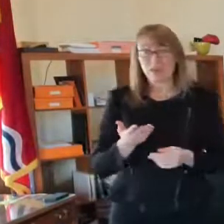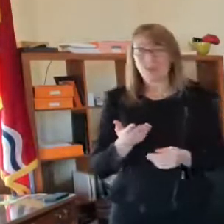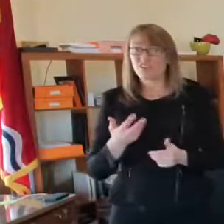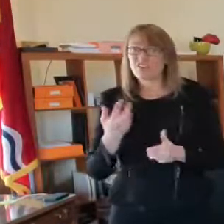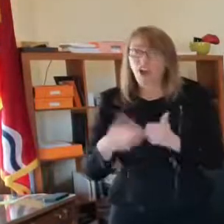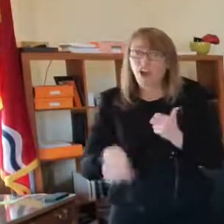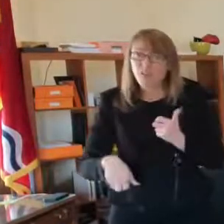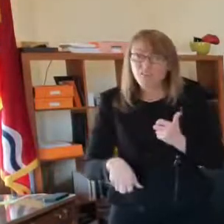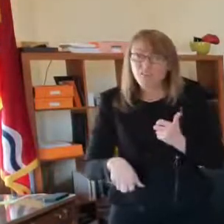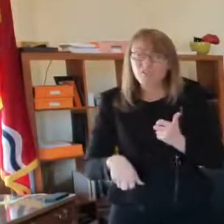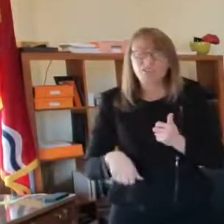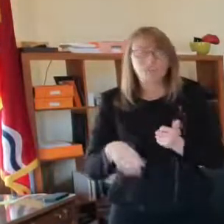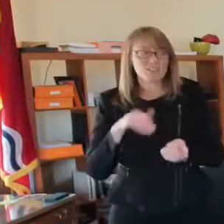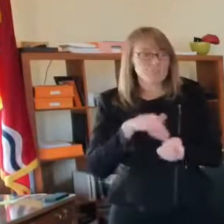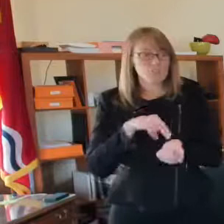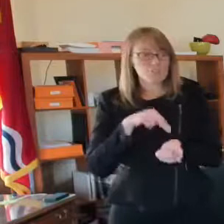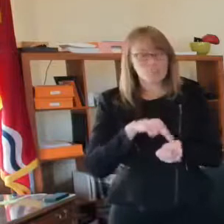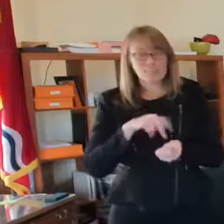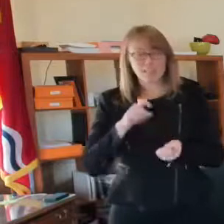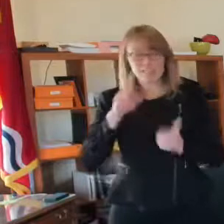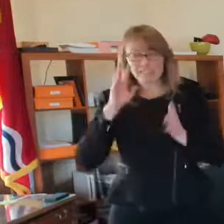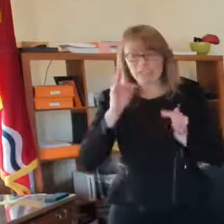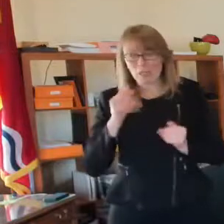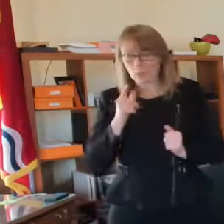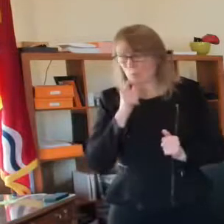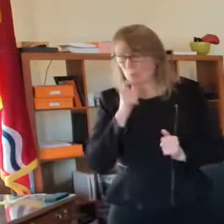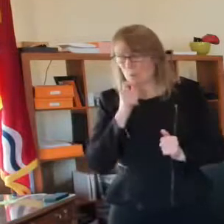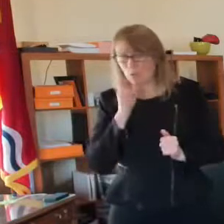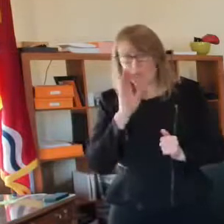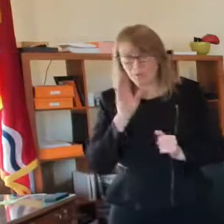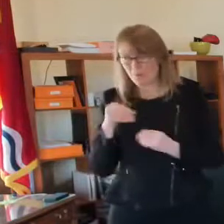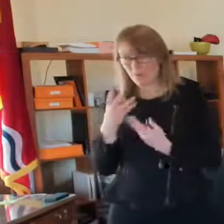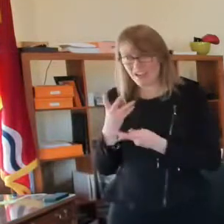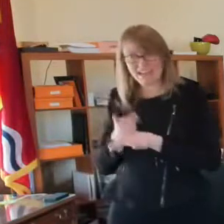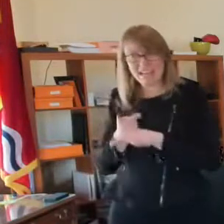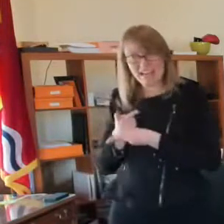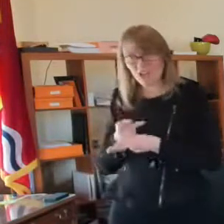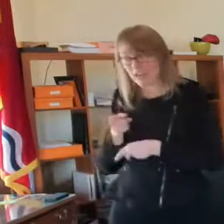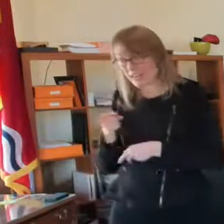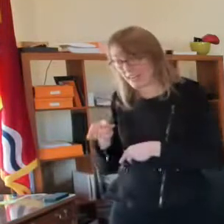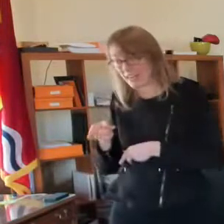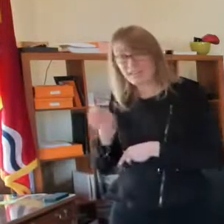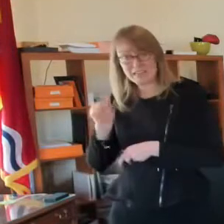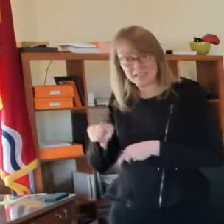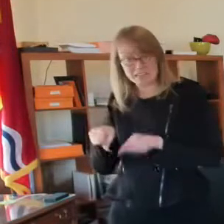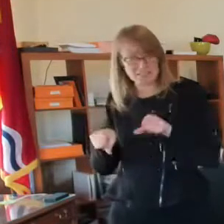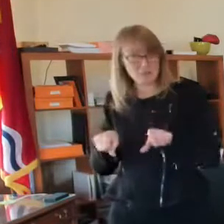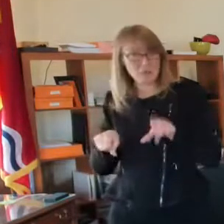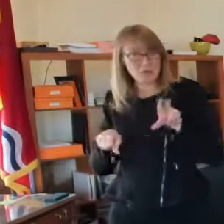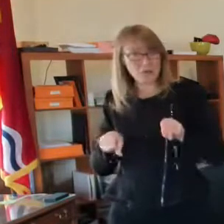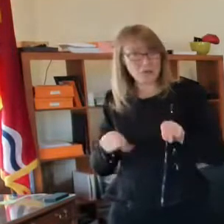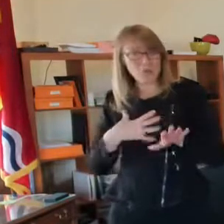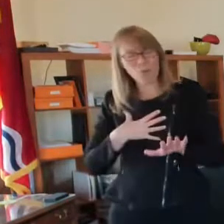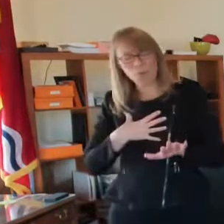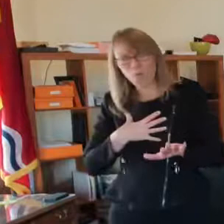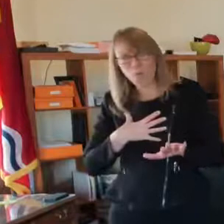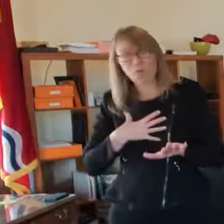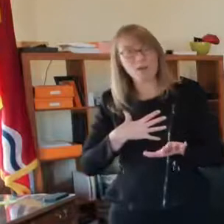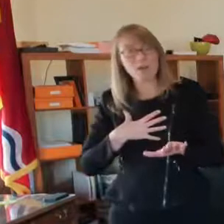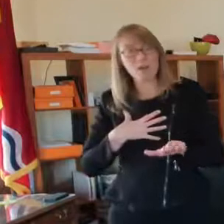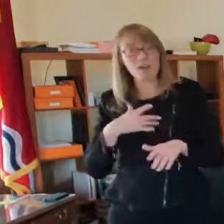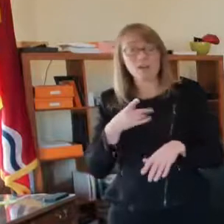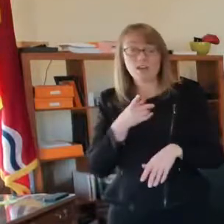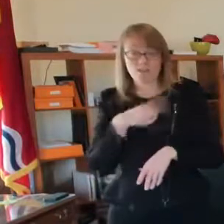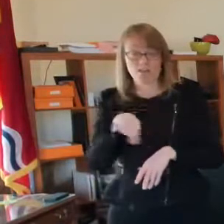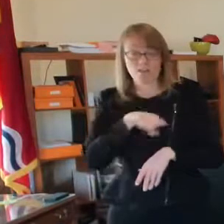Is it a young person's? Is it an older person's? What they will have to assess who has the best opportunity for